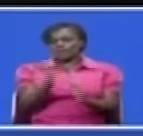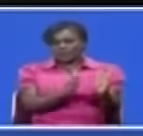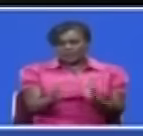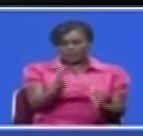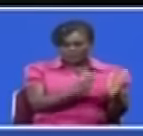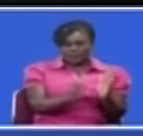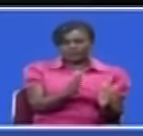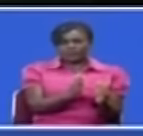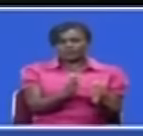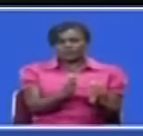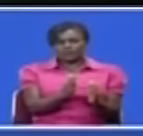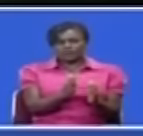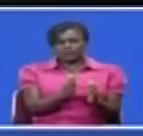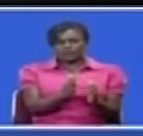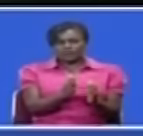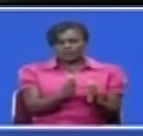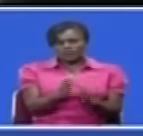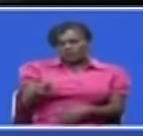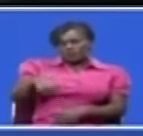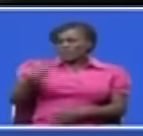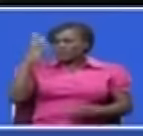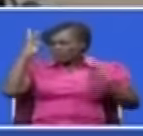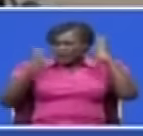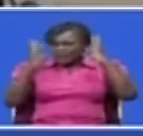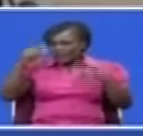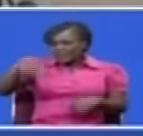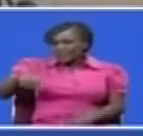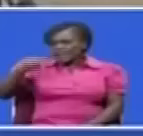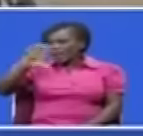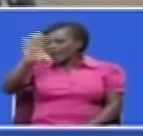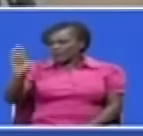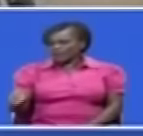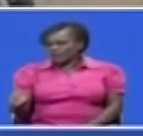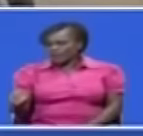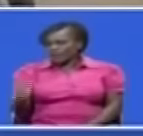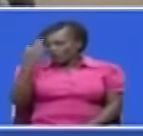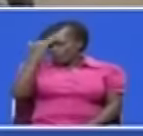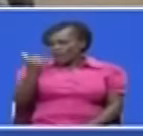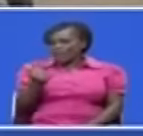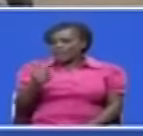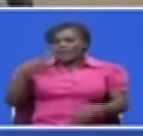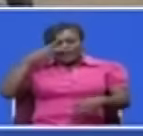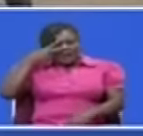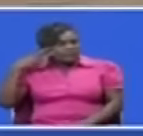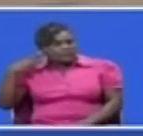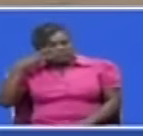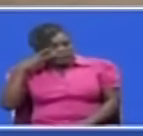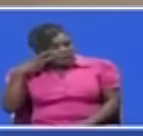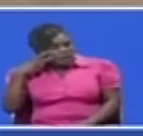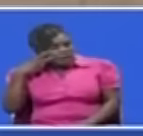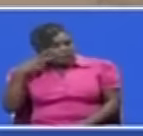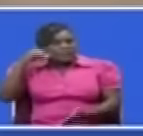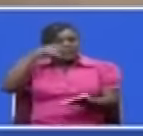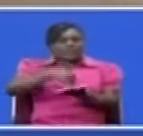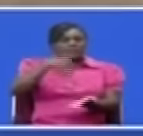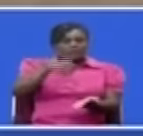regional reach of ISIS. Should we be worried here on the continent, given that of course already Al-Shabaab is involved